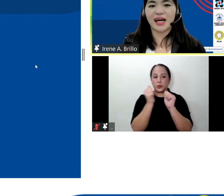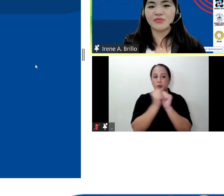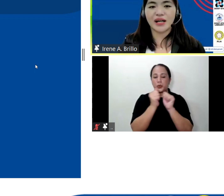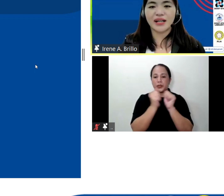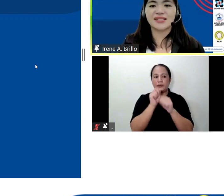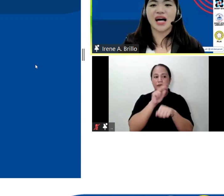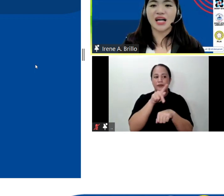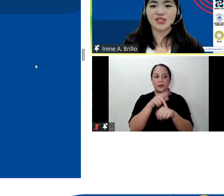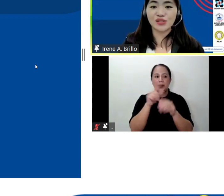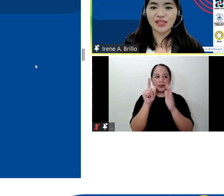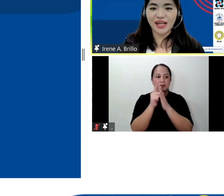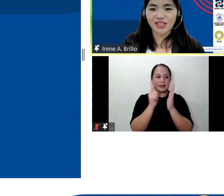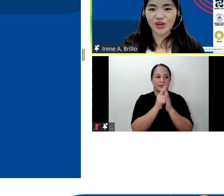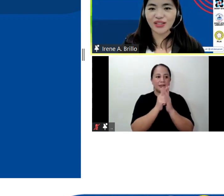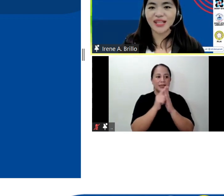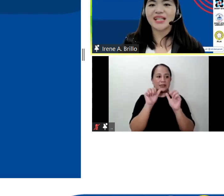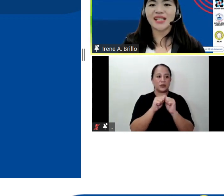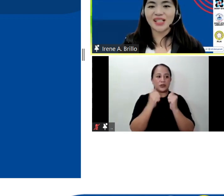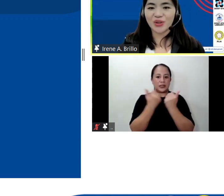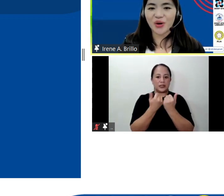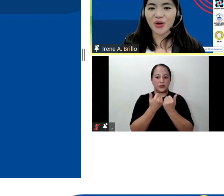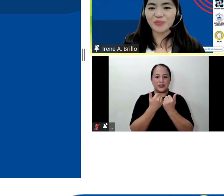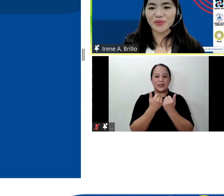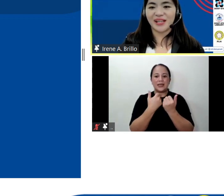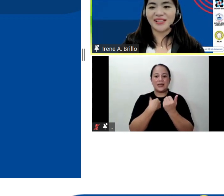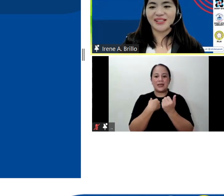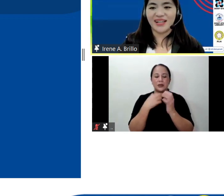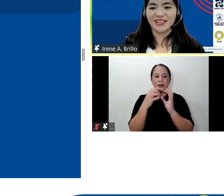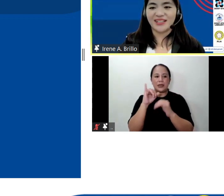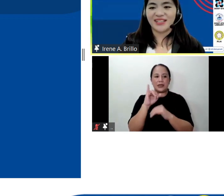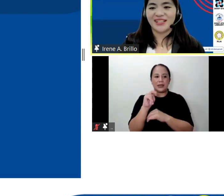Philippine Librarians Association